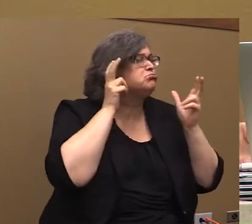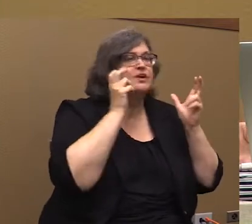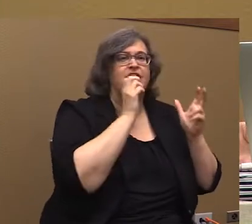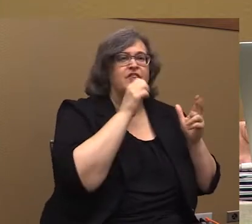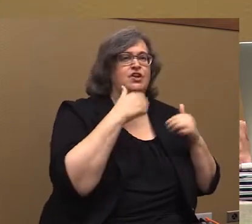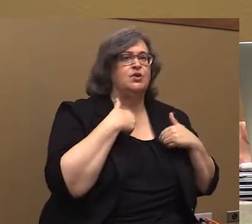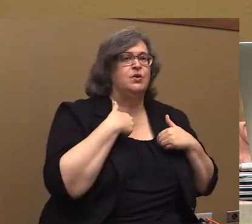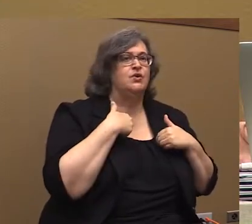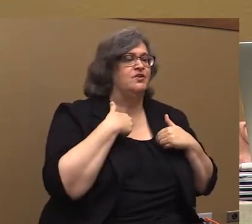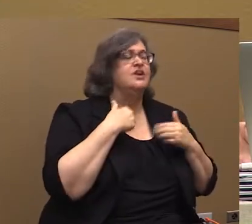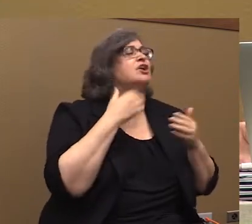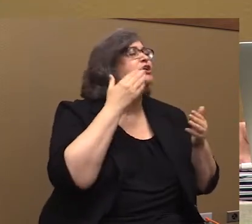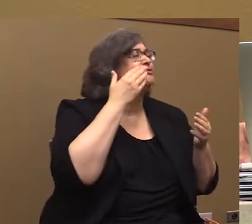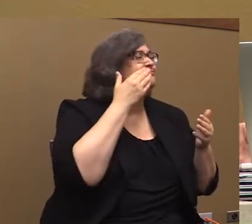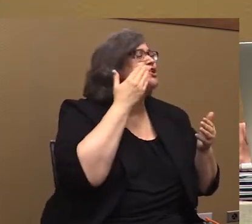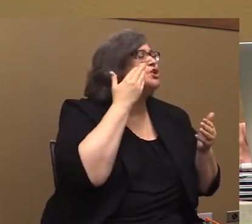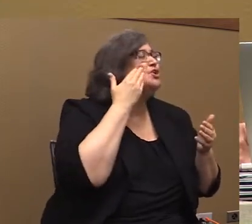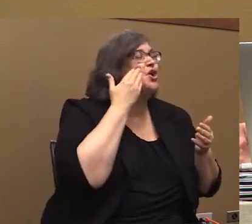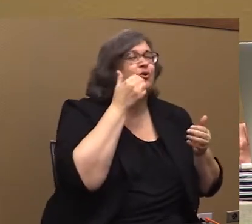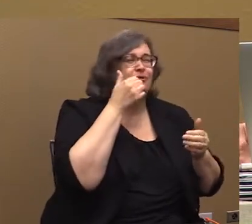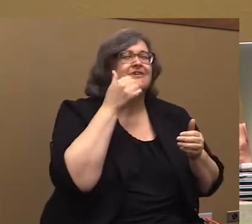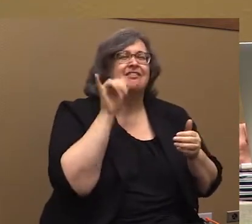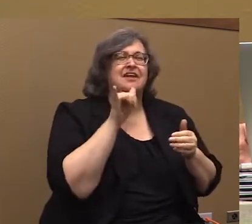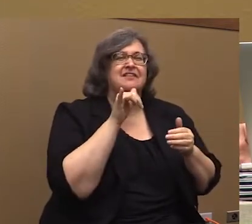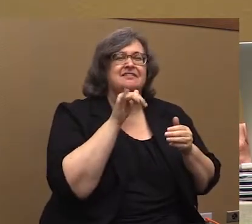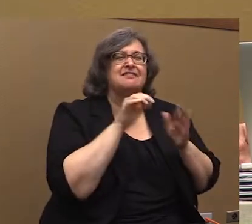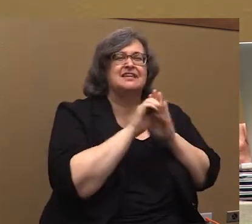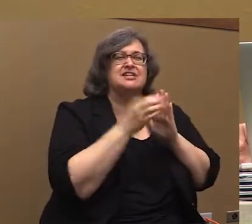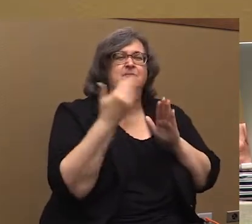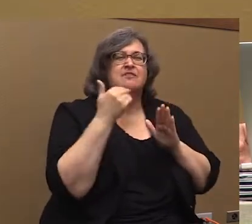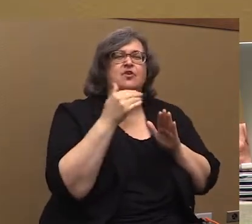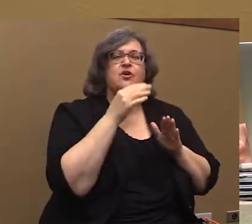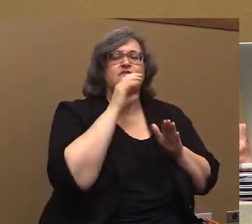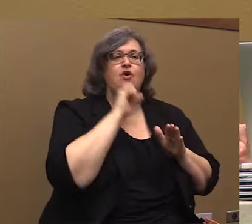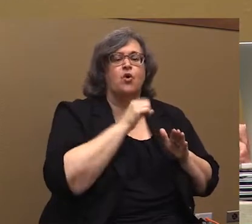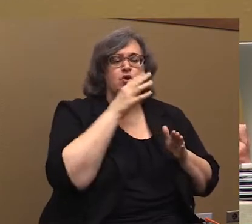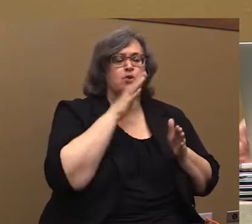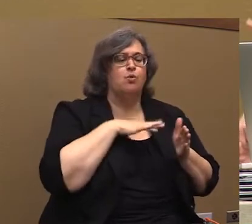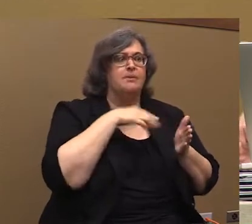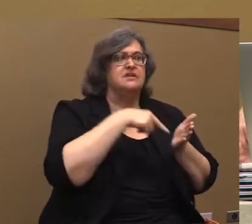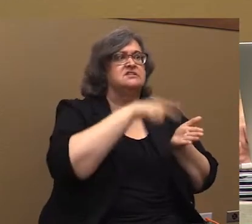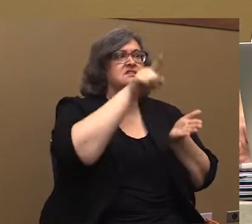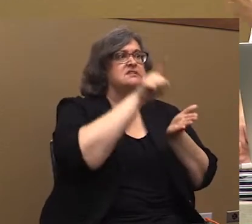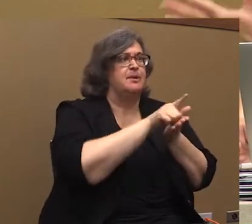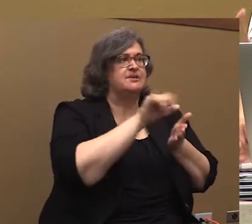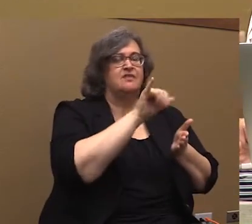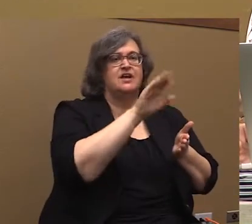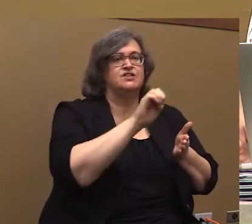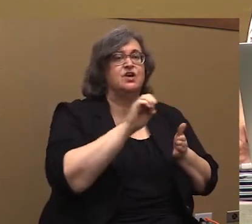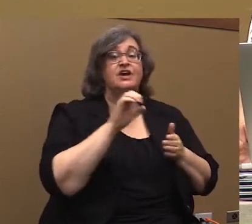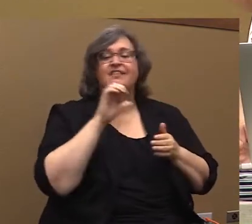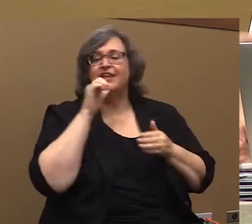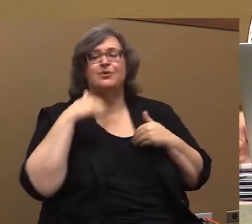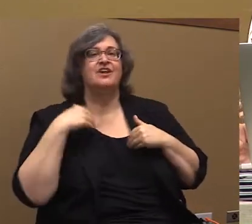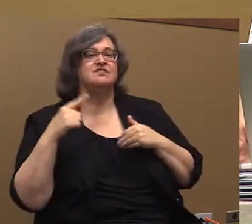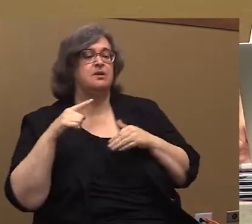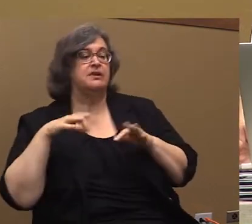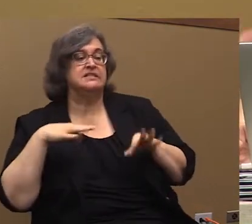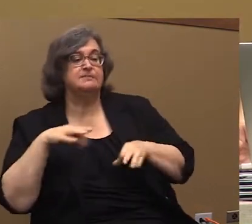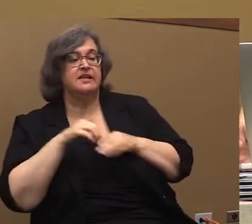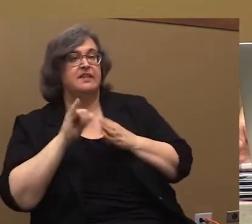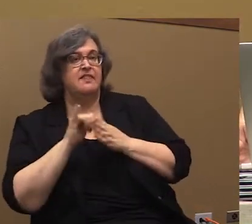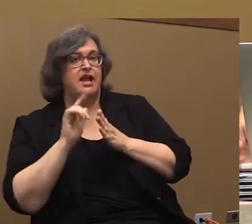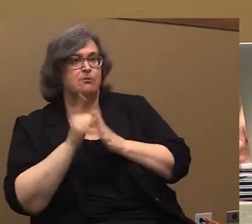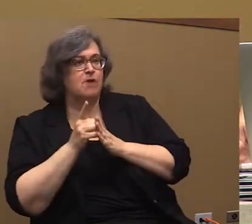learning, that they don't have that, like the slipping on the ice, that there's not somebody explaining in the